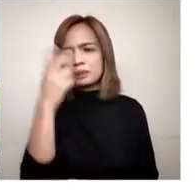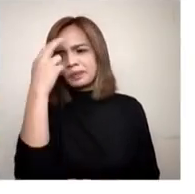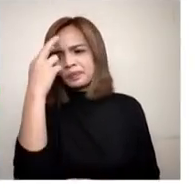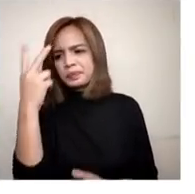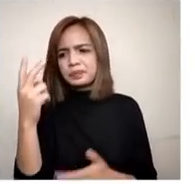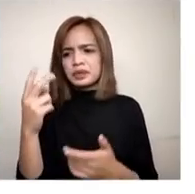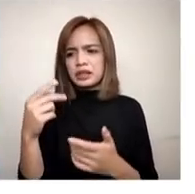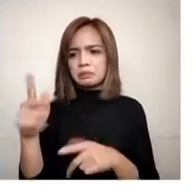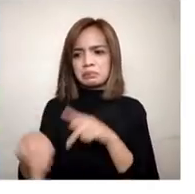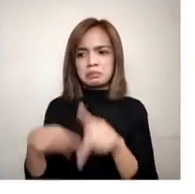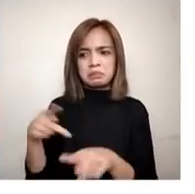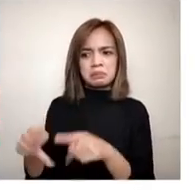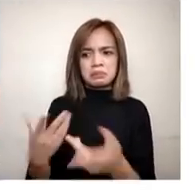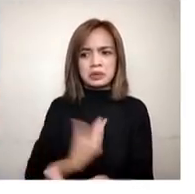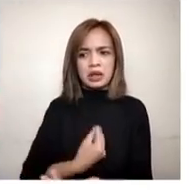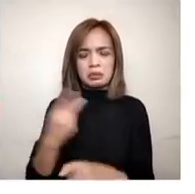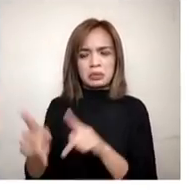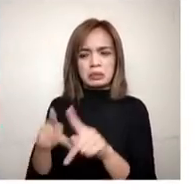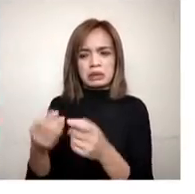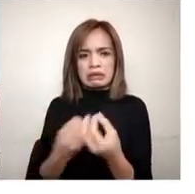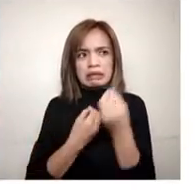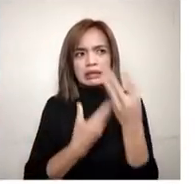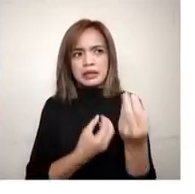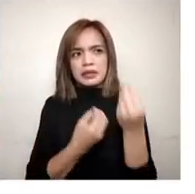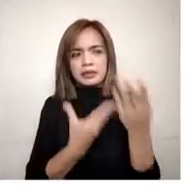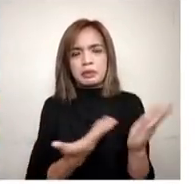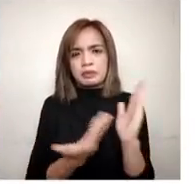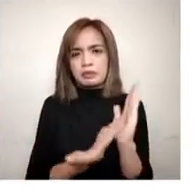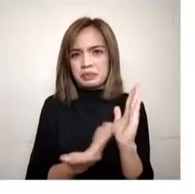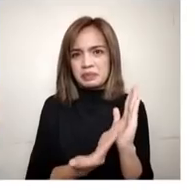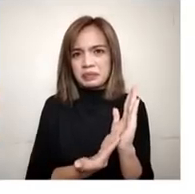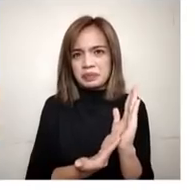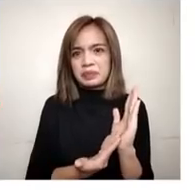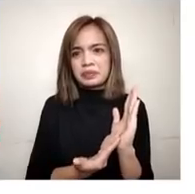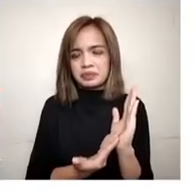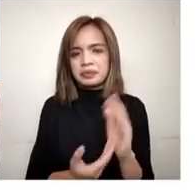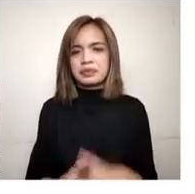open with all the evidence that are being asked of them.